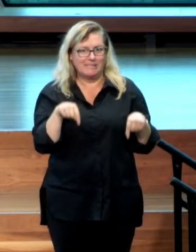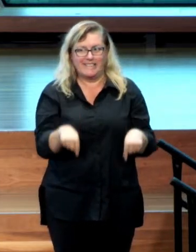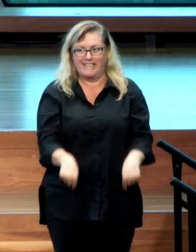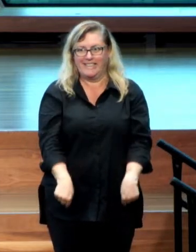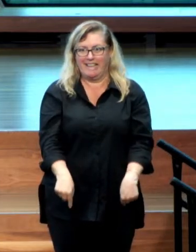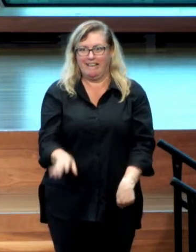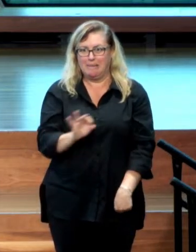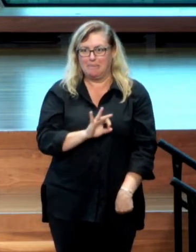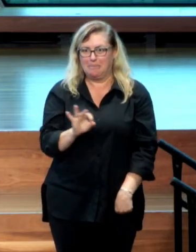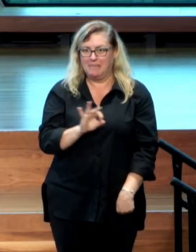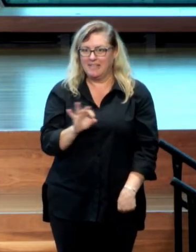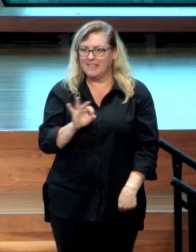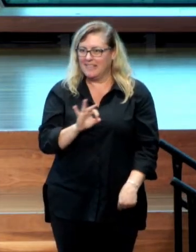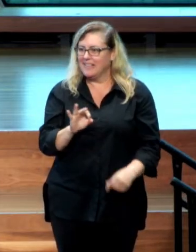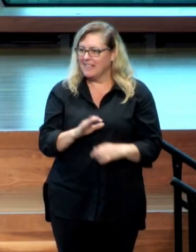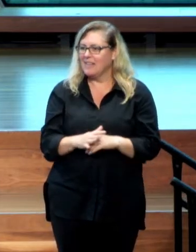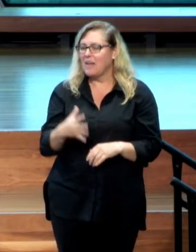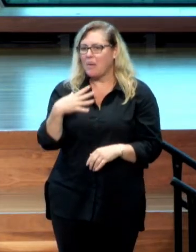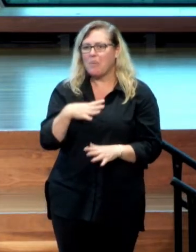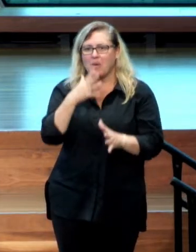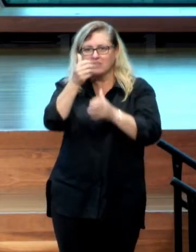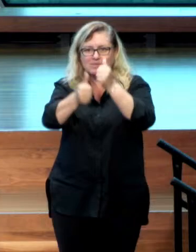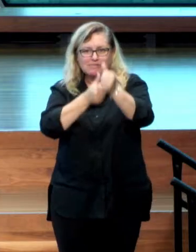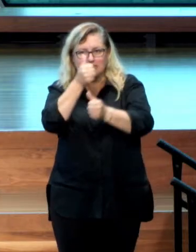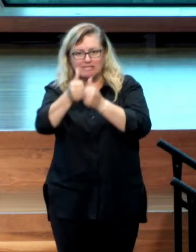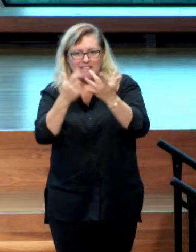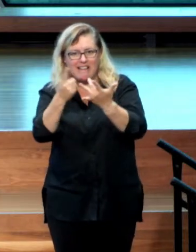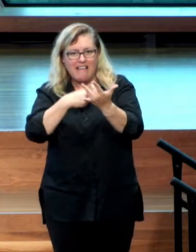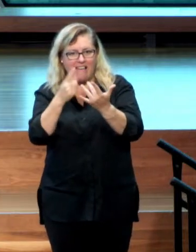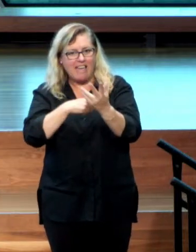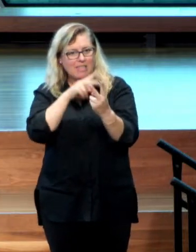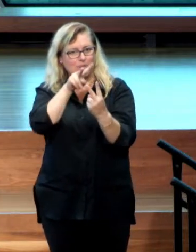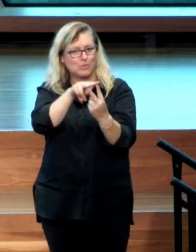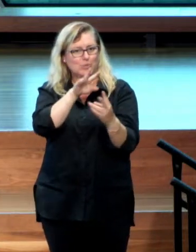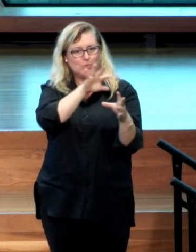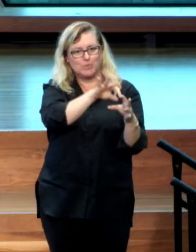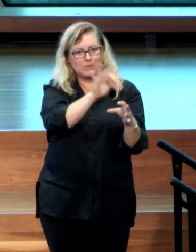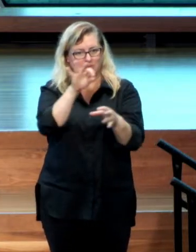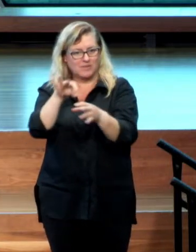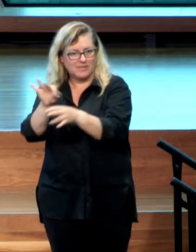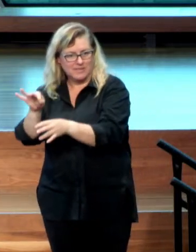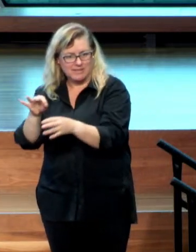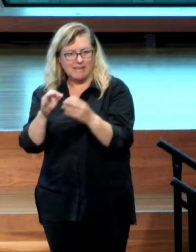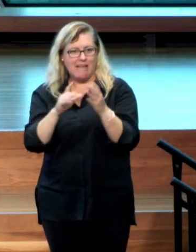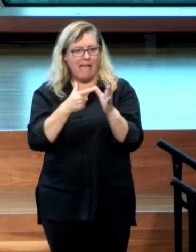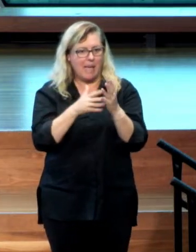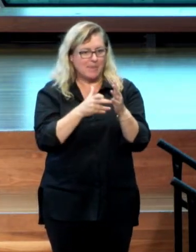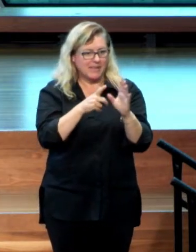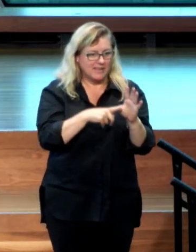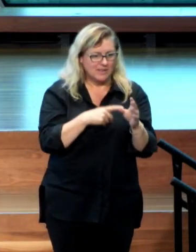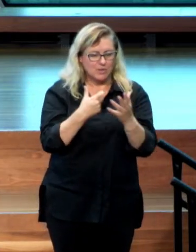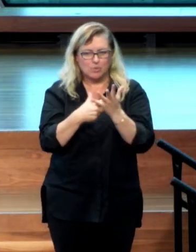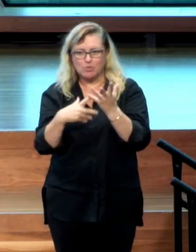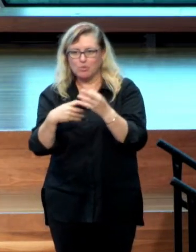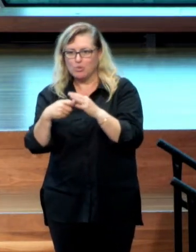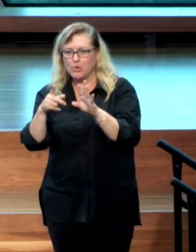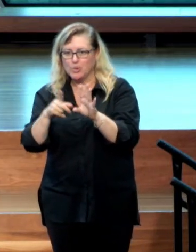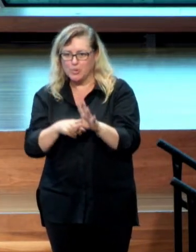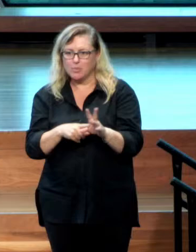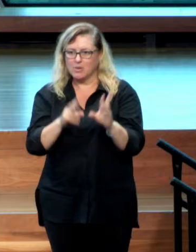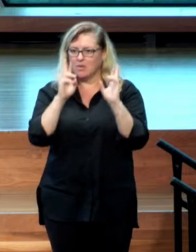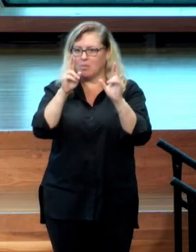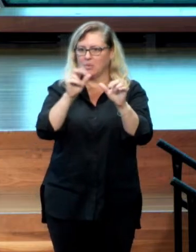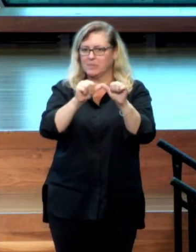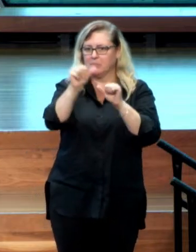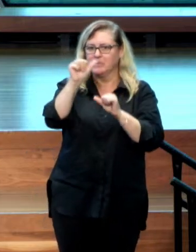be standing here. Also, I want to congratulate the other two nominees, Ruby and Amy, and I wish them all the best in the future for their